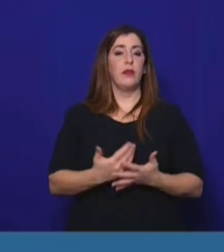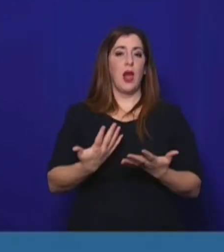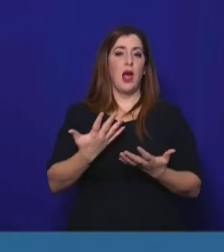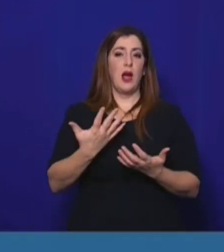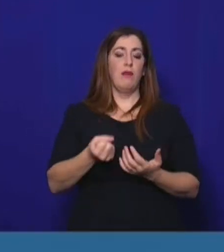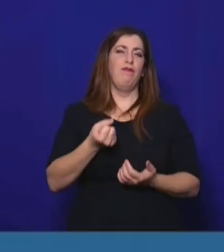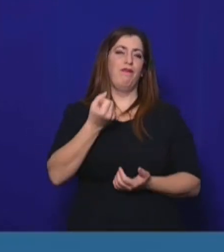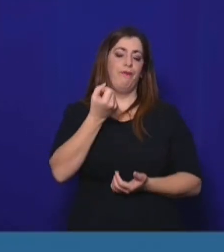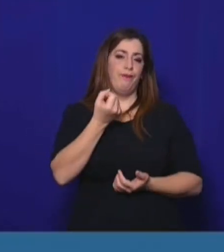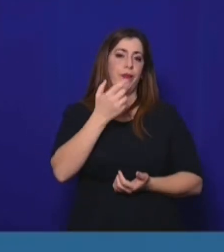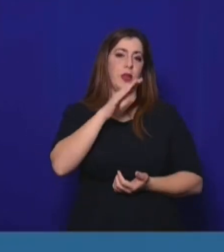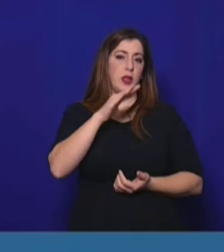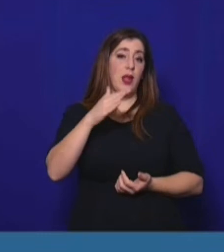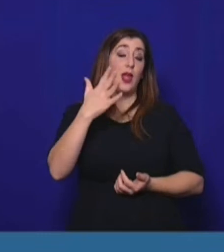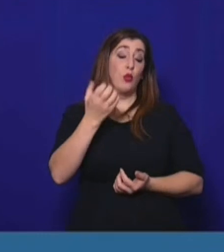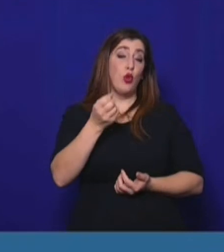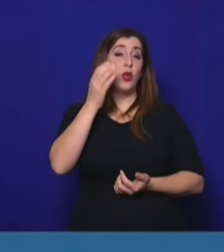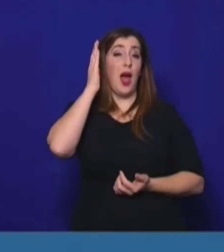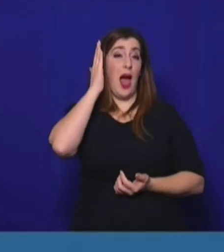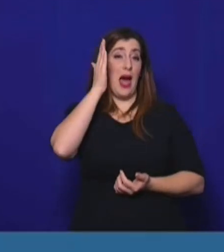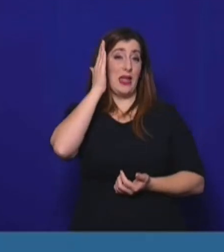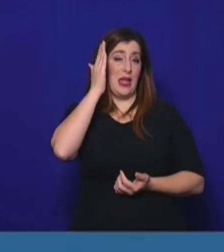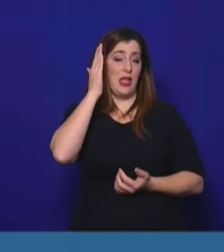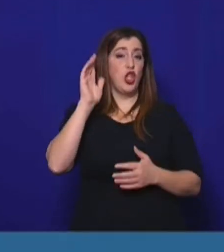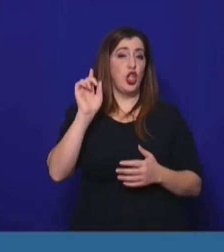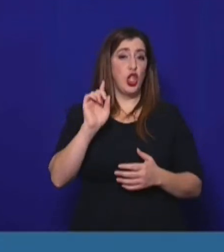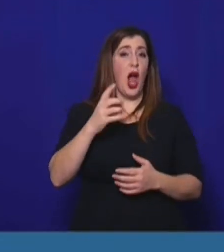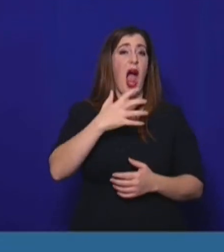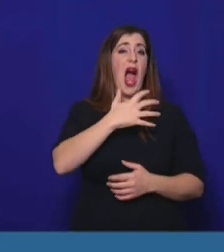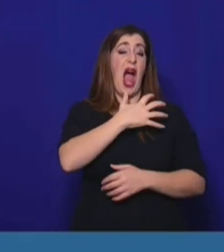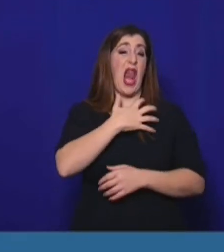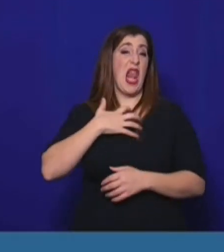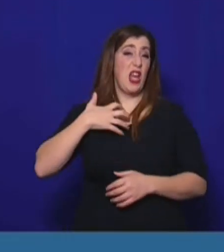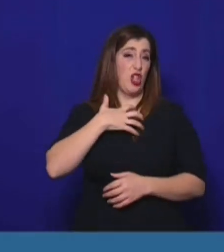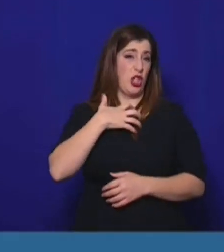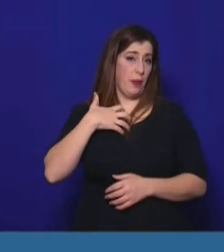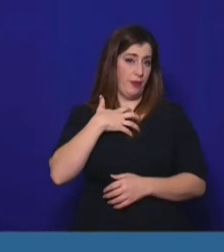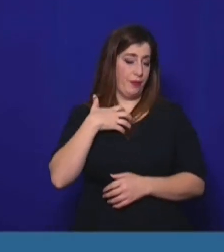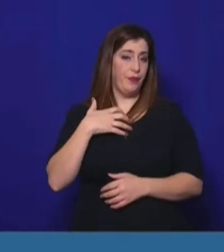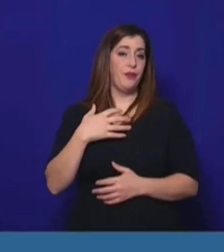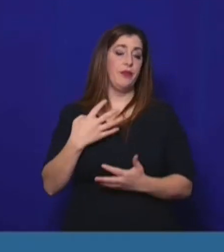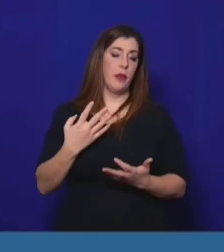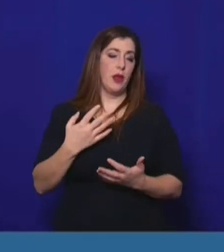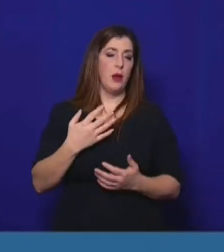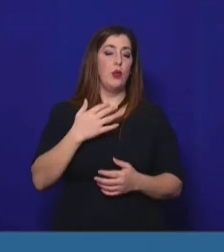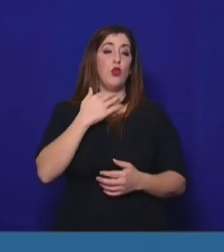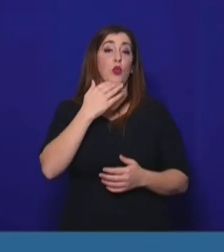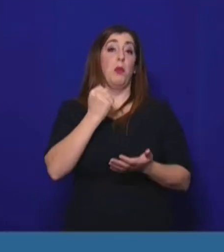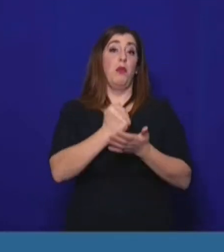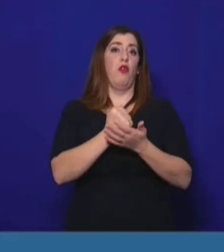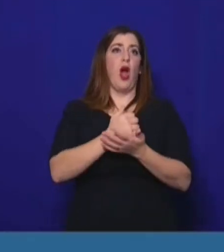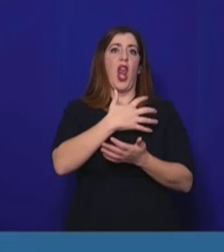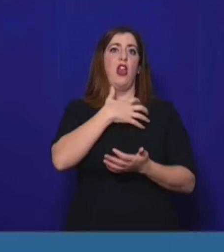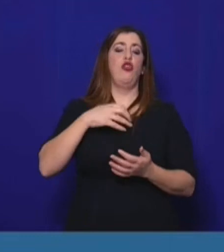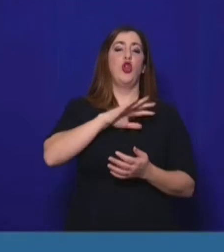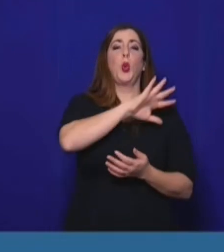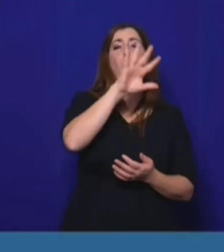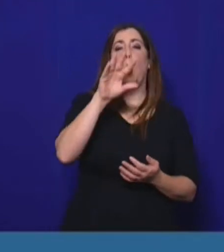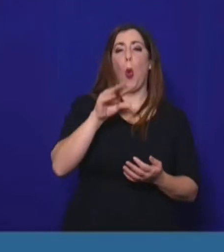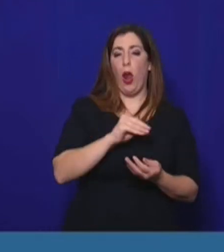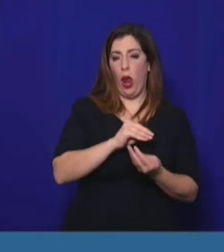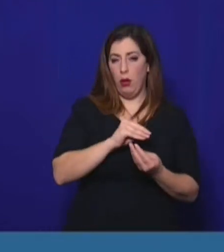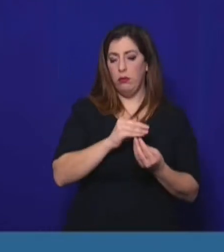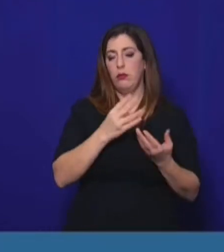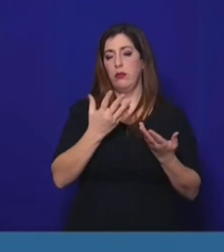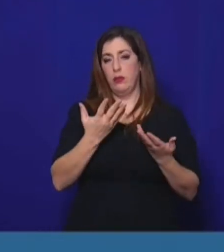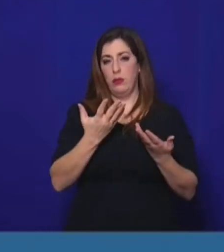din il-vaccine li inti issemmew ħafna fuq l-allergic reactions, infakkarkom li mhux kwalinkwa allergic reaction tista' tkun qed tindika